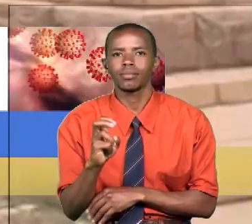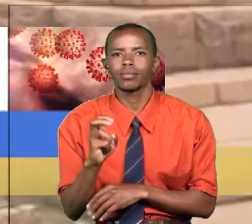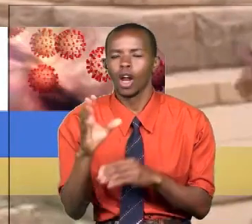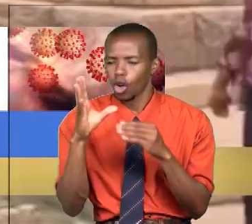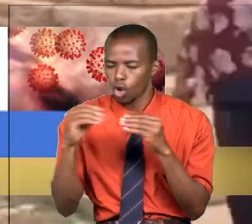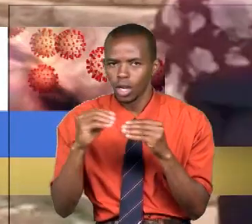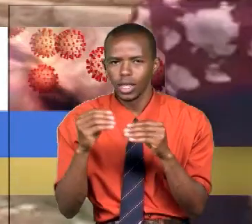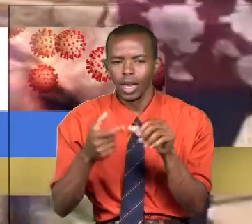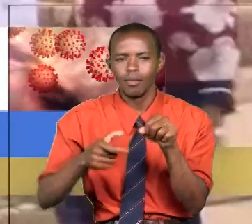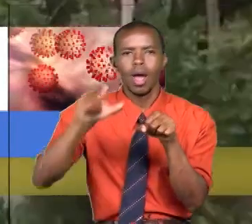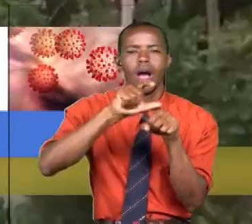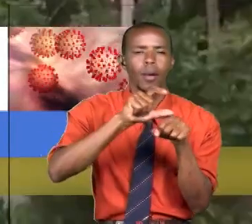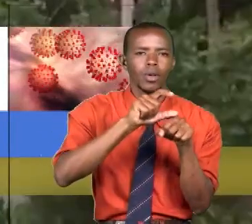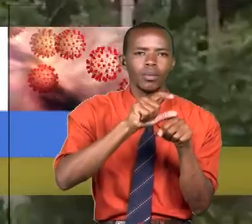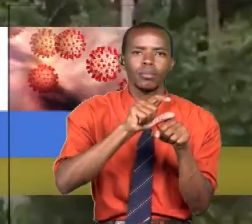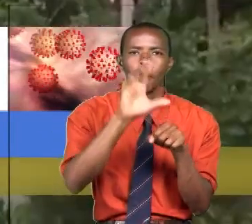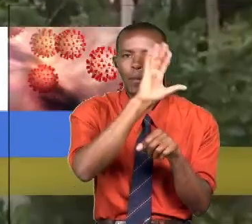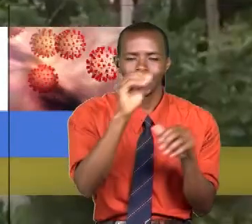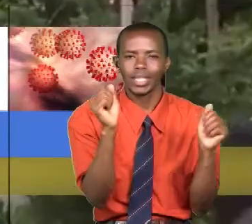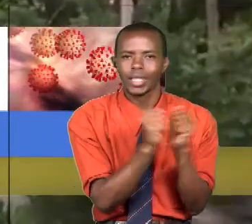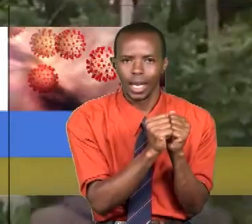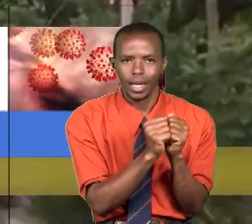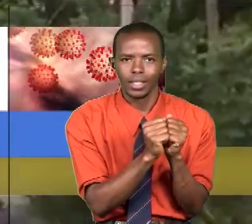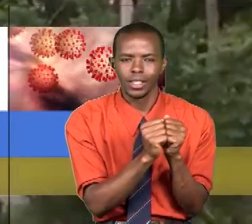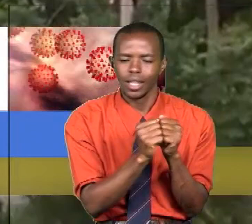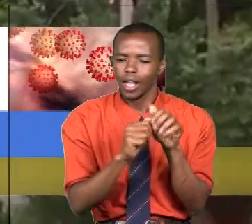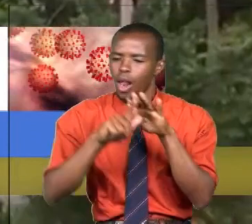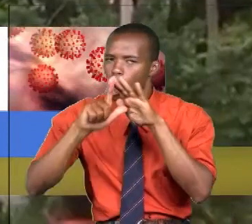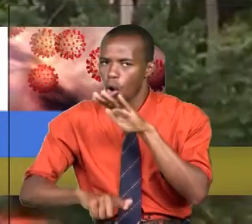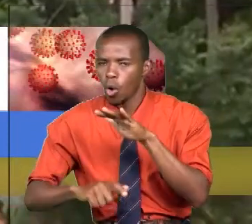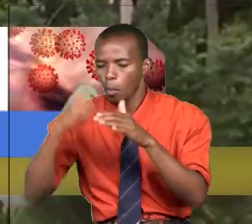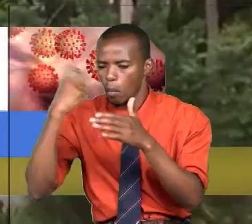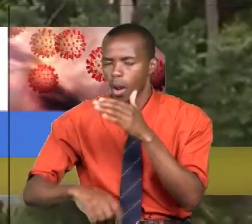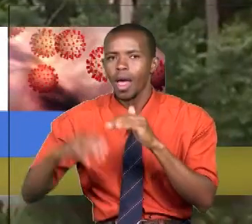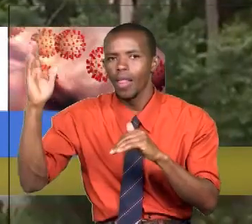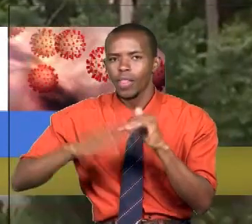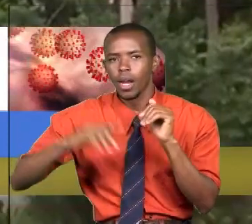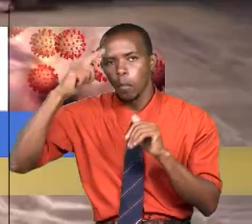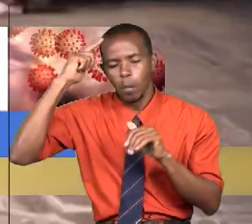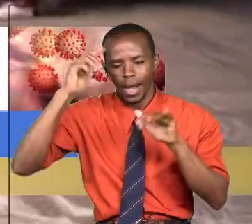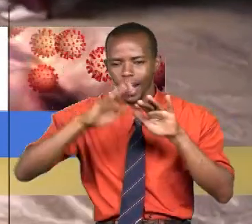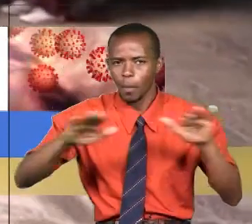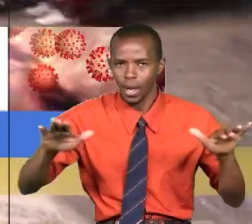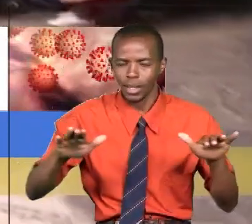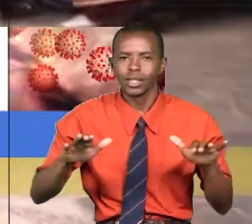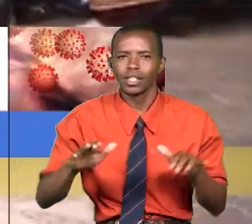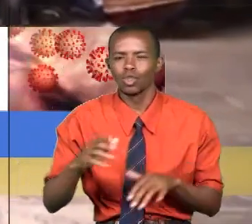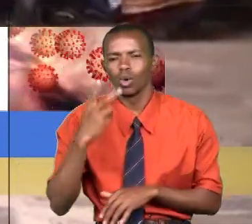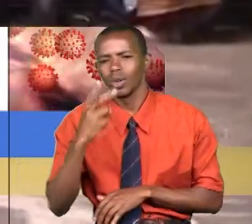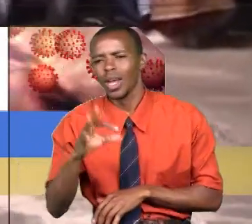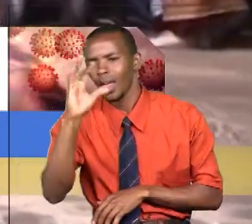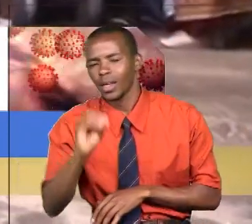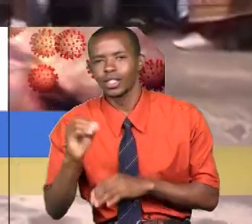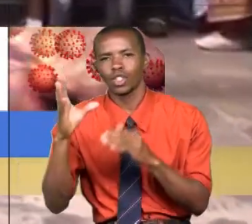a commission of just 10%, which is significantly lower price than the black market rate of around